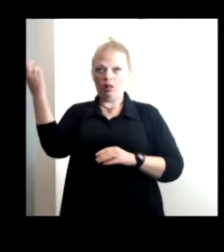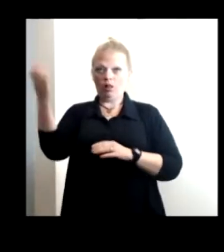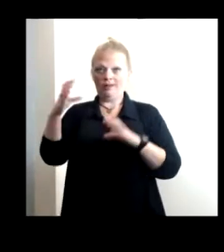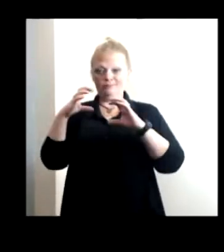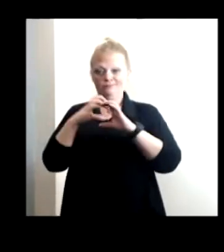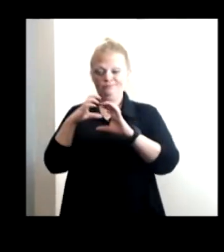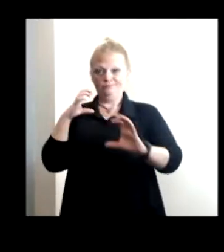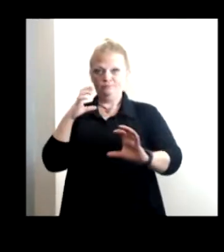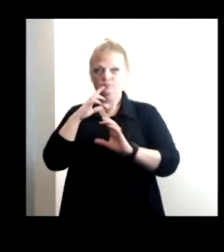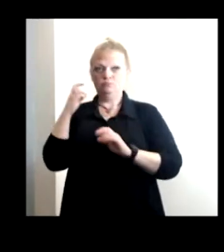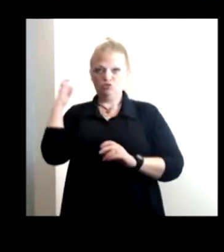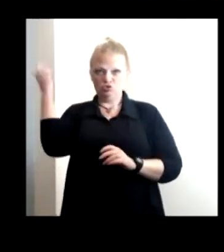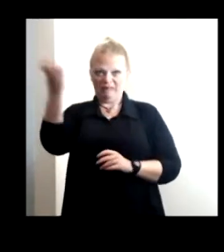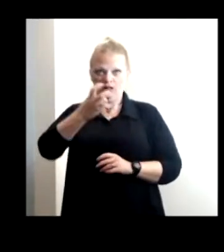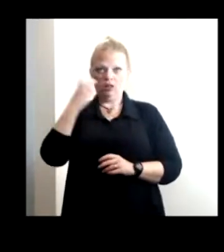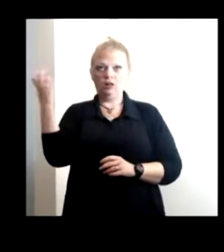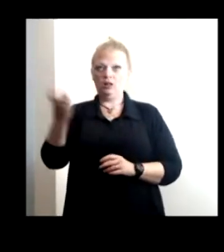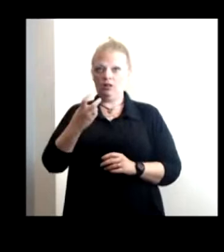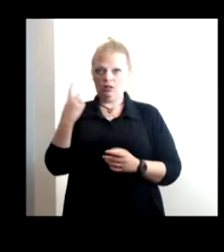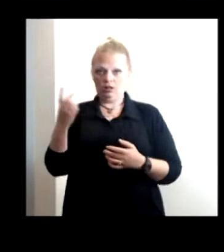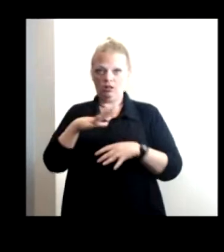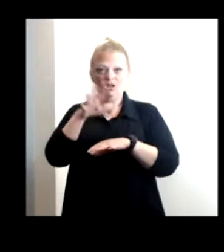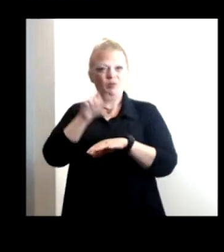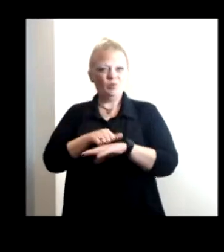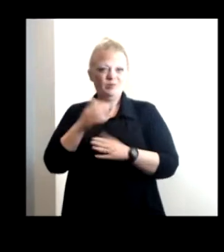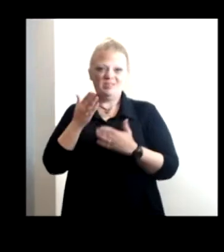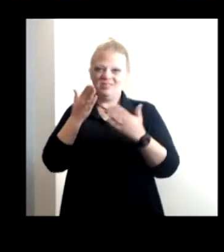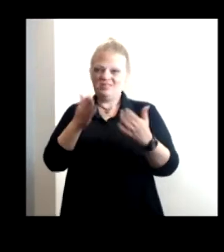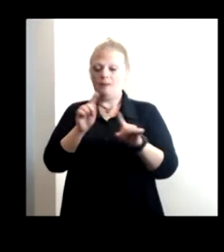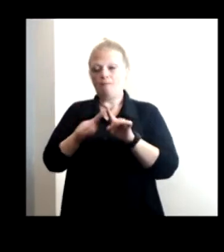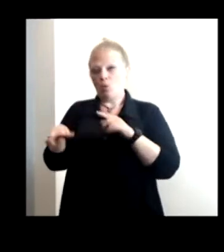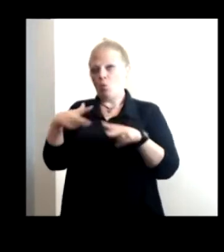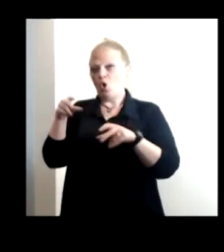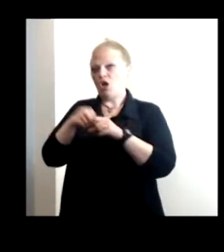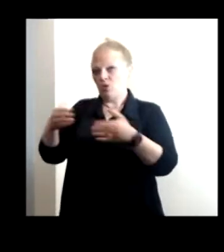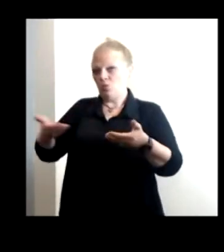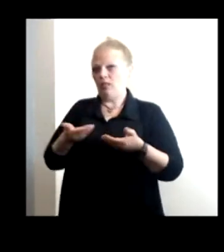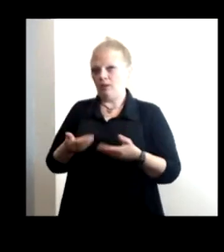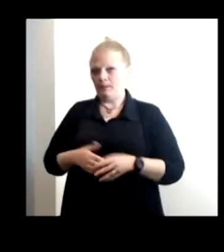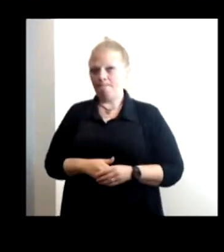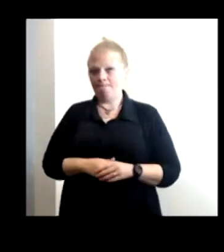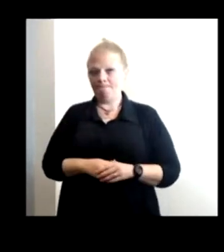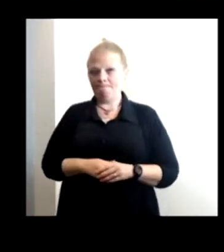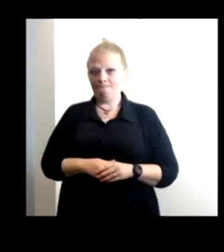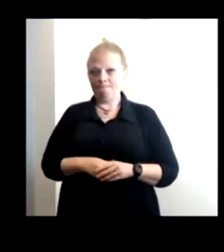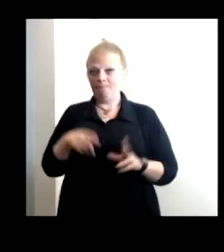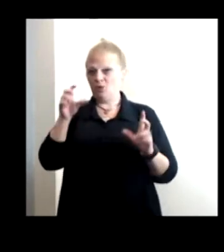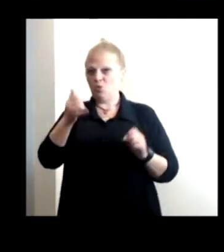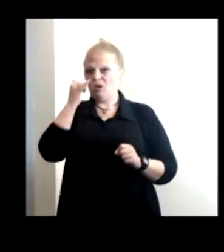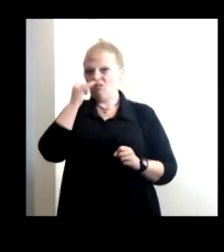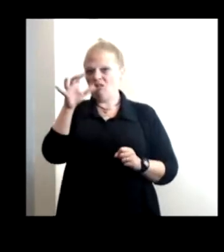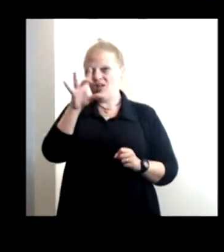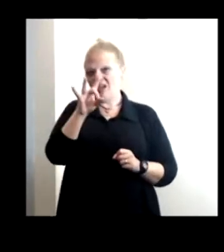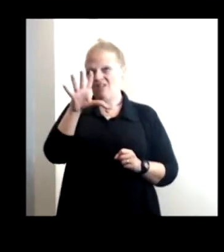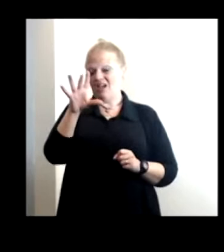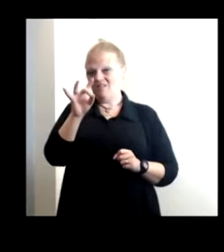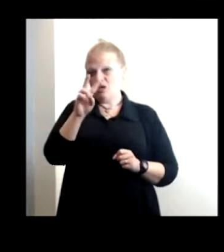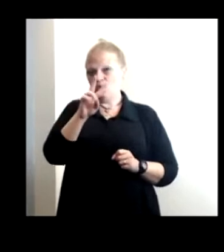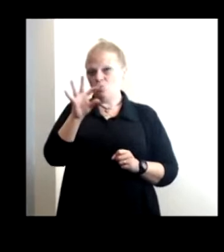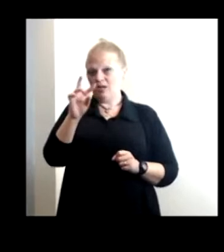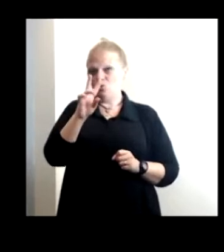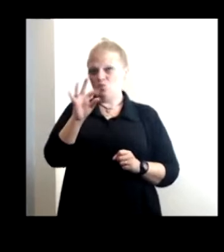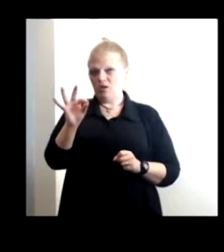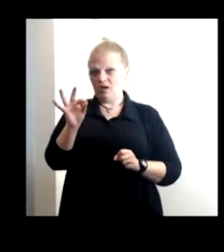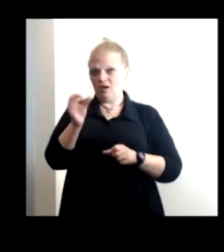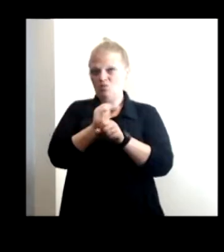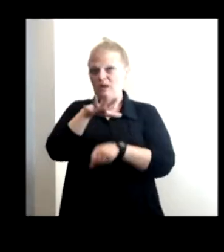more sites than before. Appointments are suggested, though walk-ins are welcome. You can call 858-2929